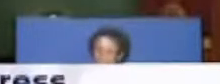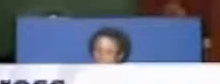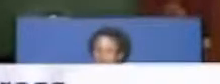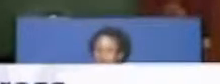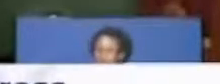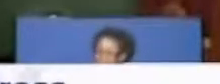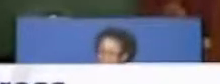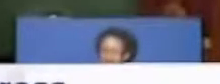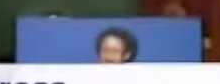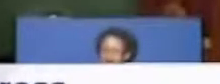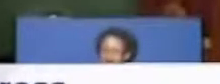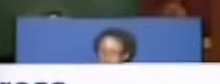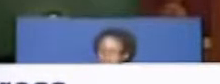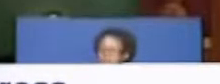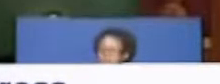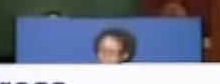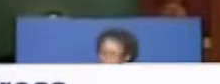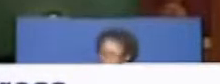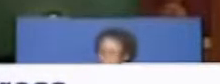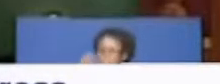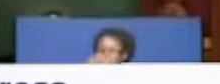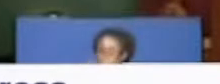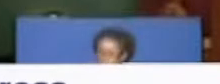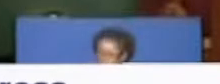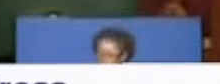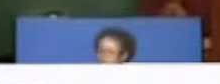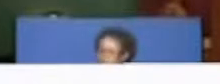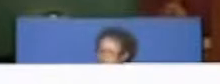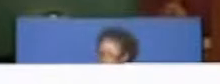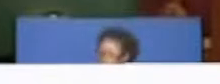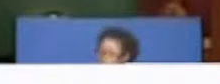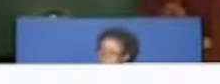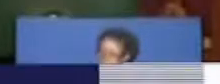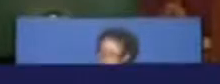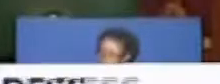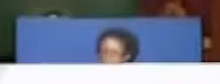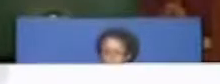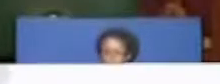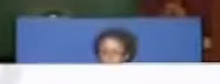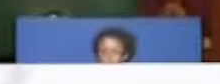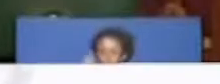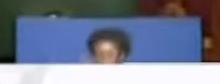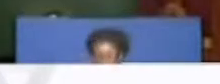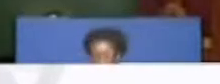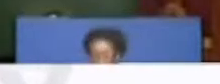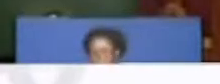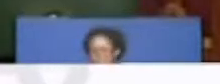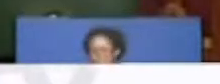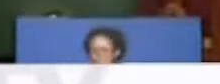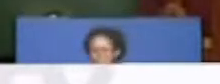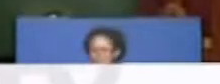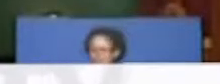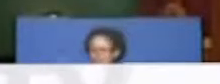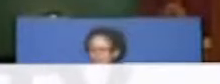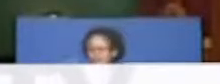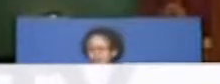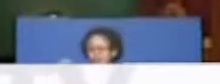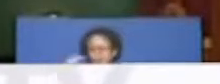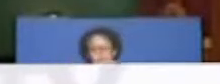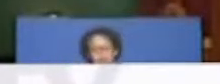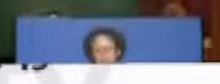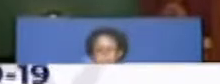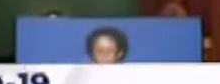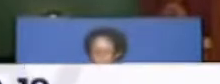program and its effect in enhancing opportunities for the youth across our country, we did require the